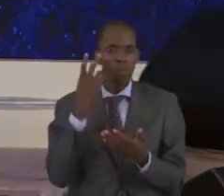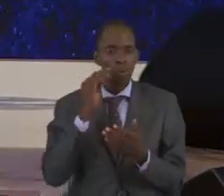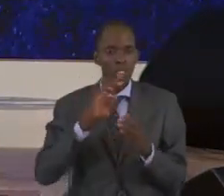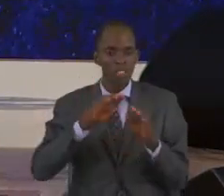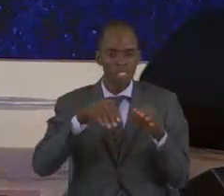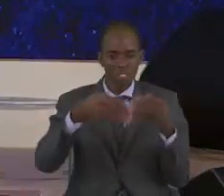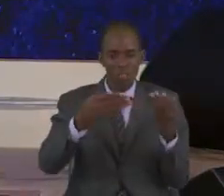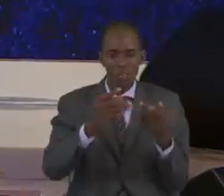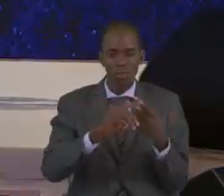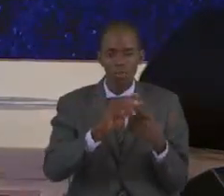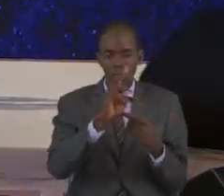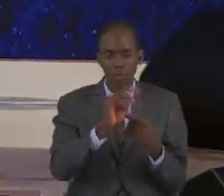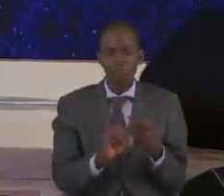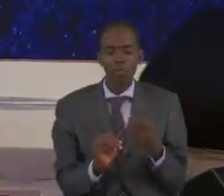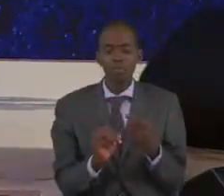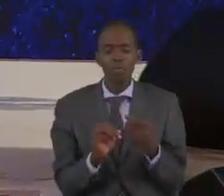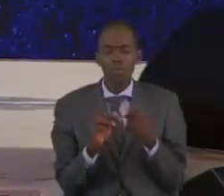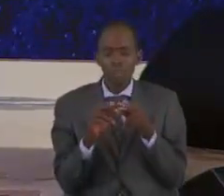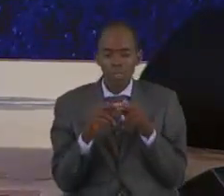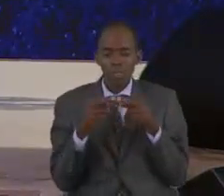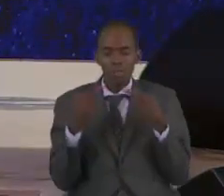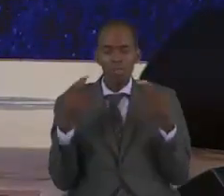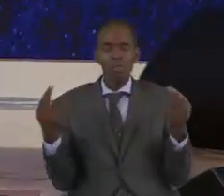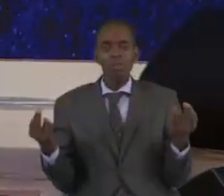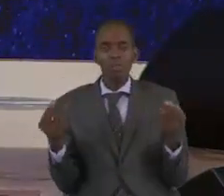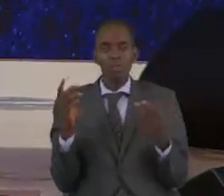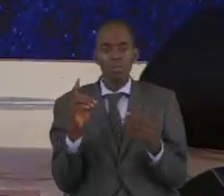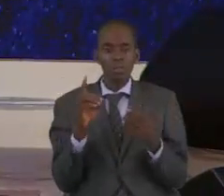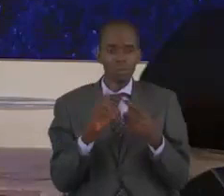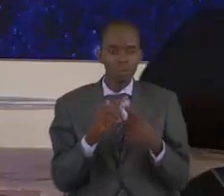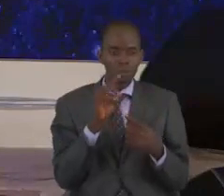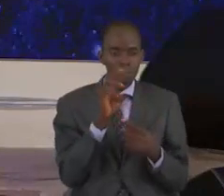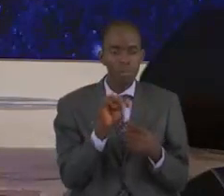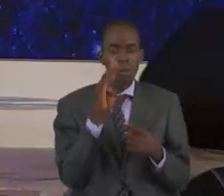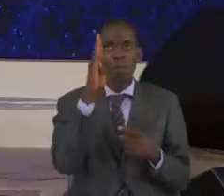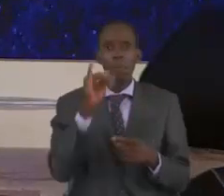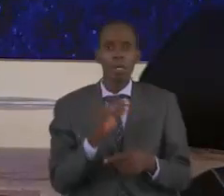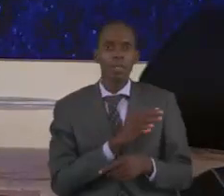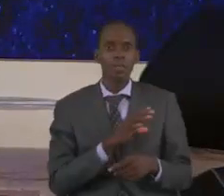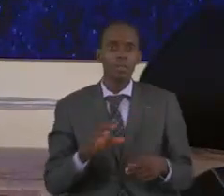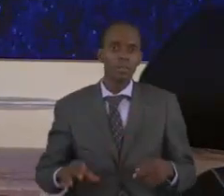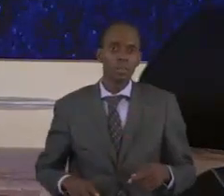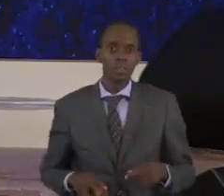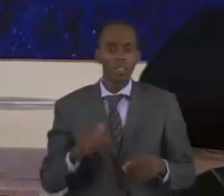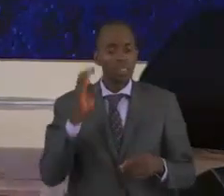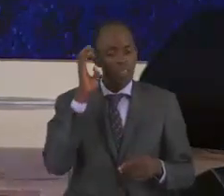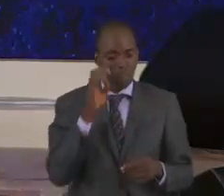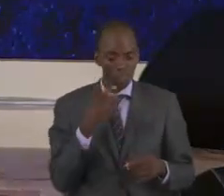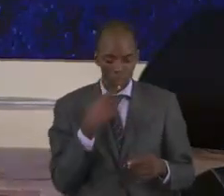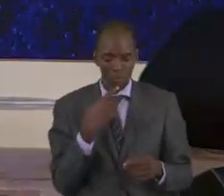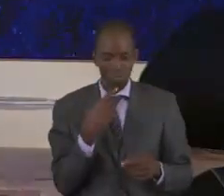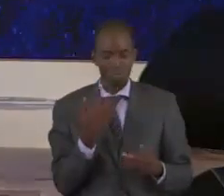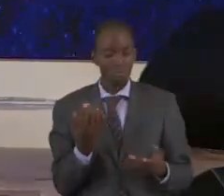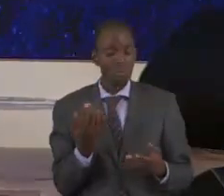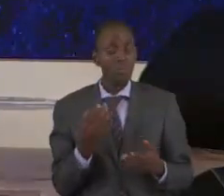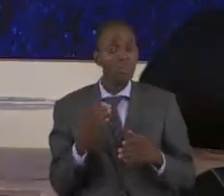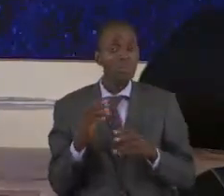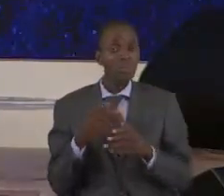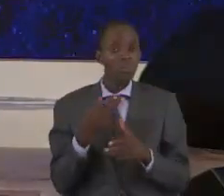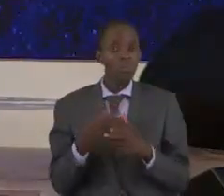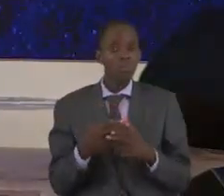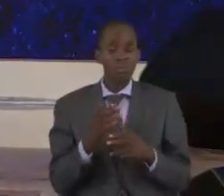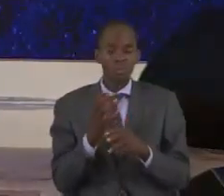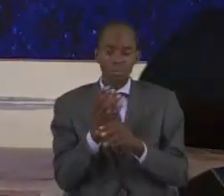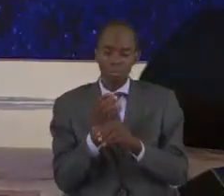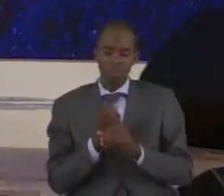him, revealed to him by Christ. He said, neither received